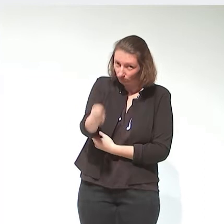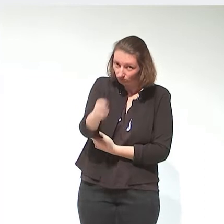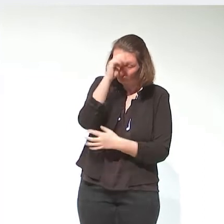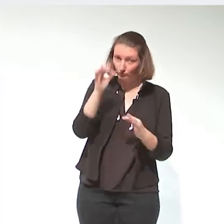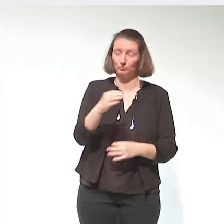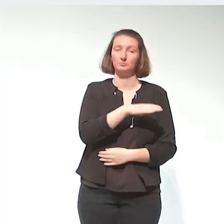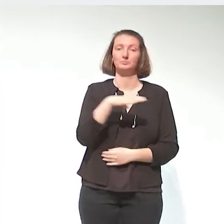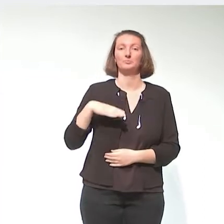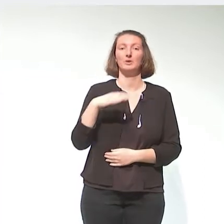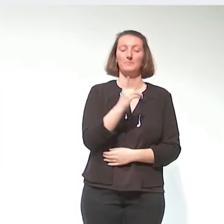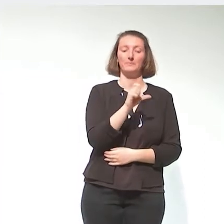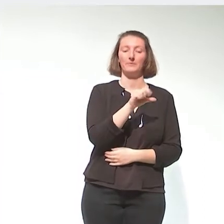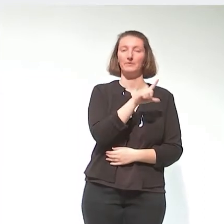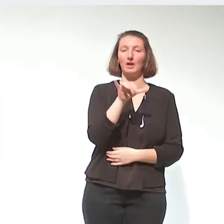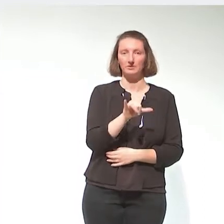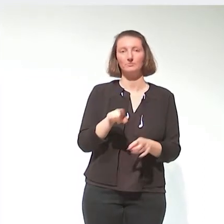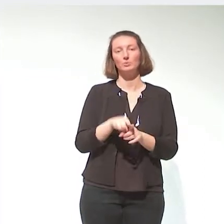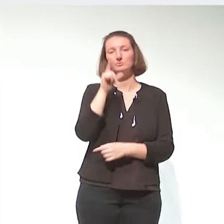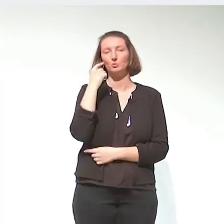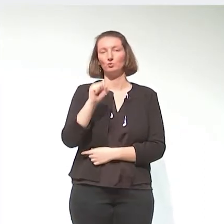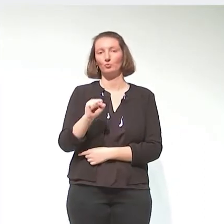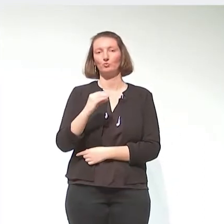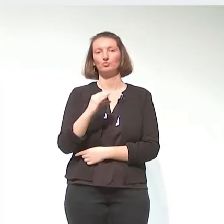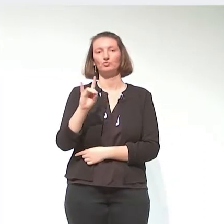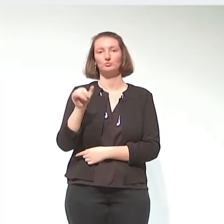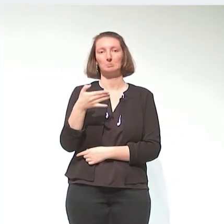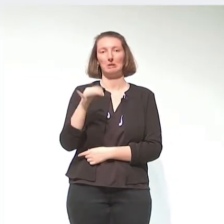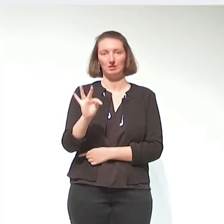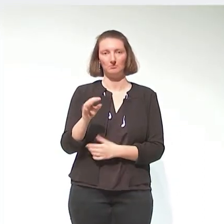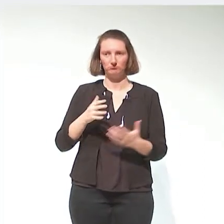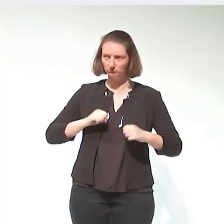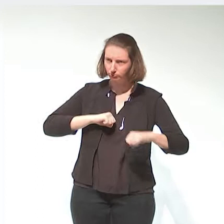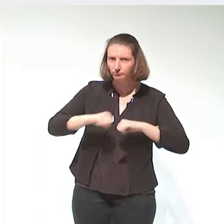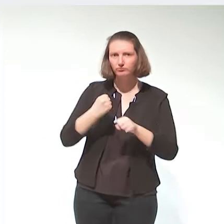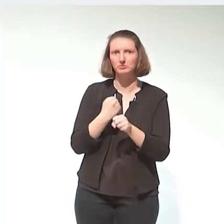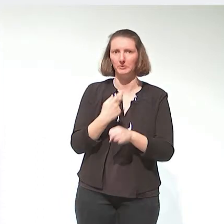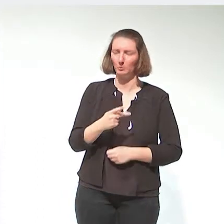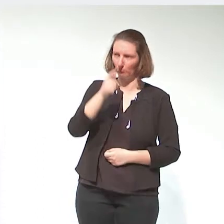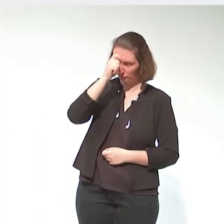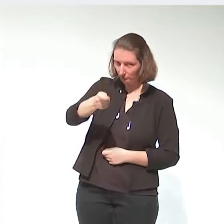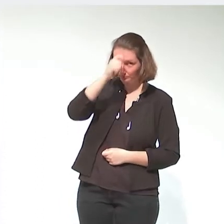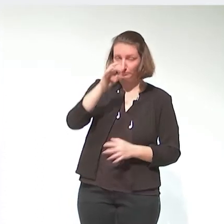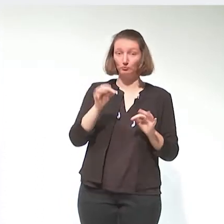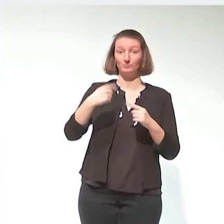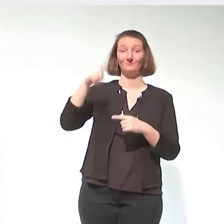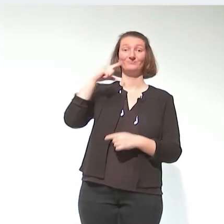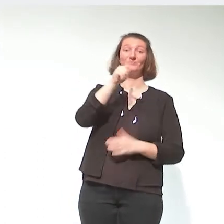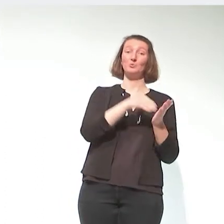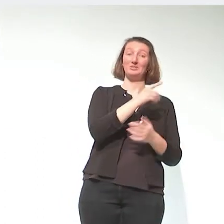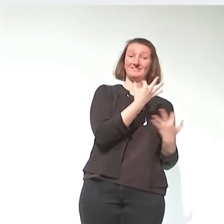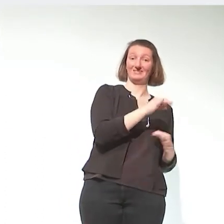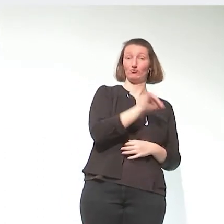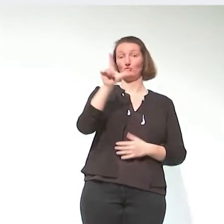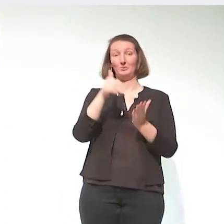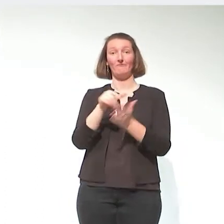congratulate Commissioners Elena Dalli and Nicolas Schmit for the amazing work that they've been doing together. Following the previous European